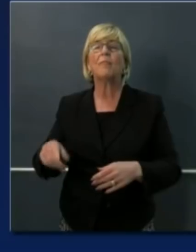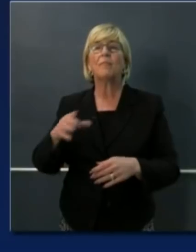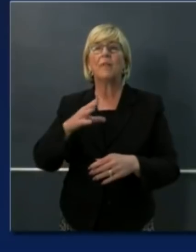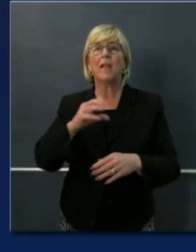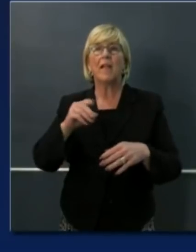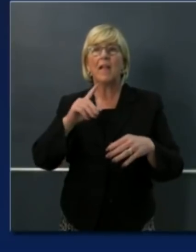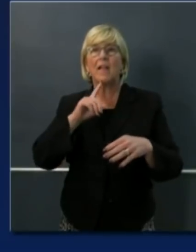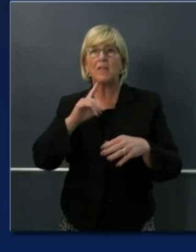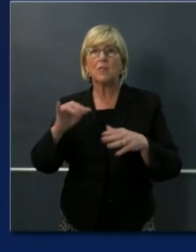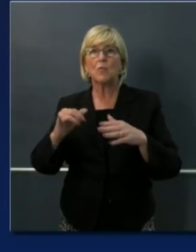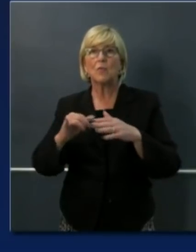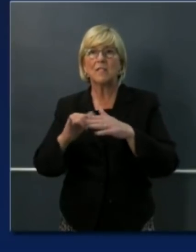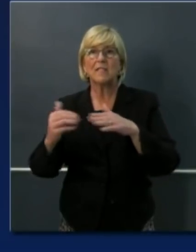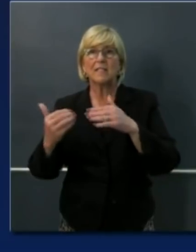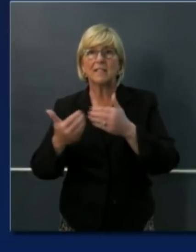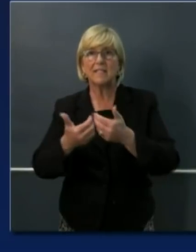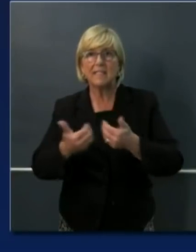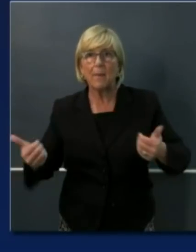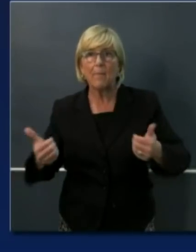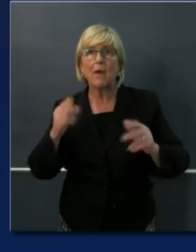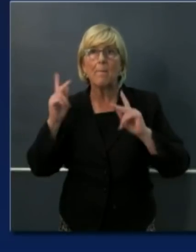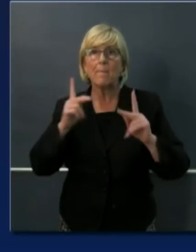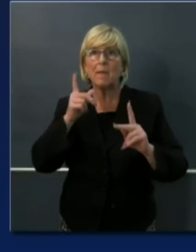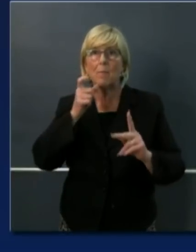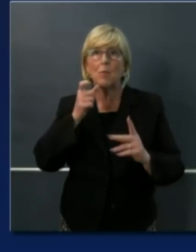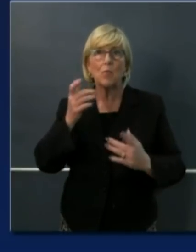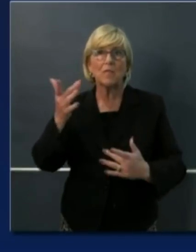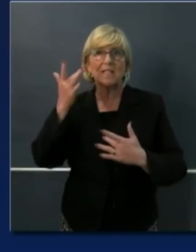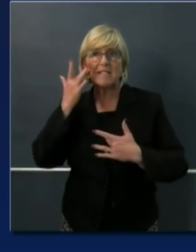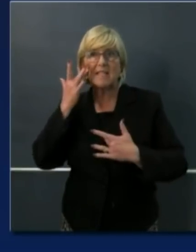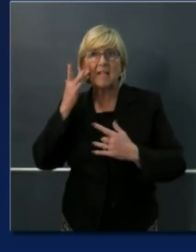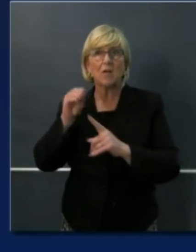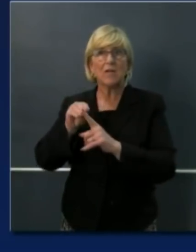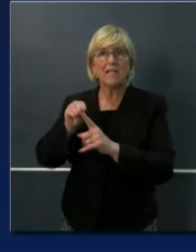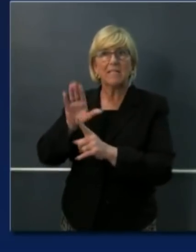are positive or who've been exposed.